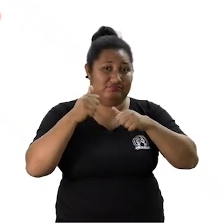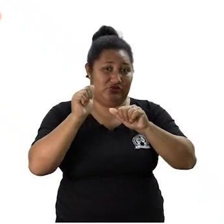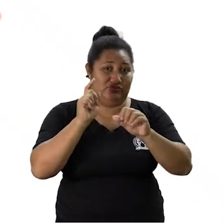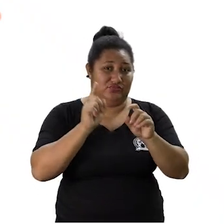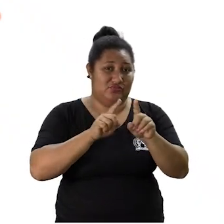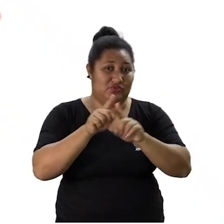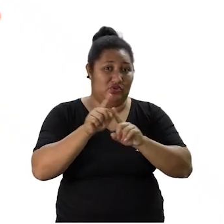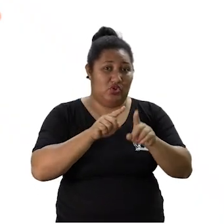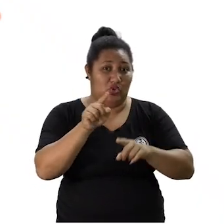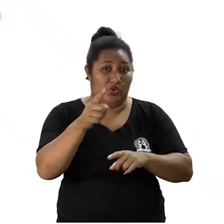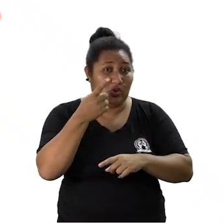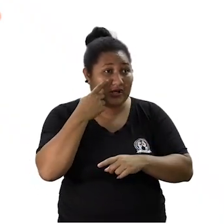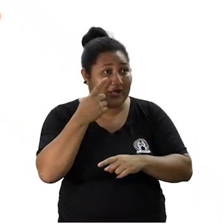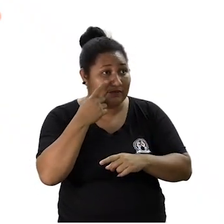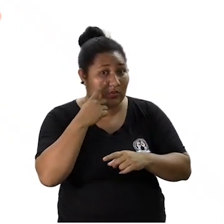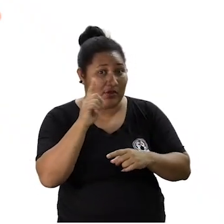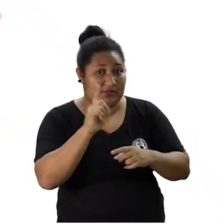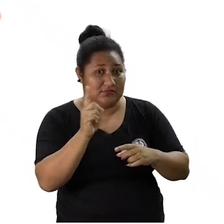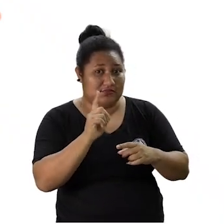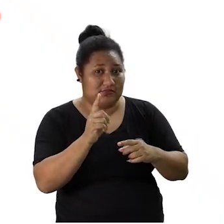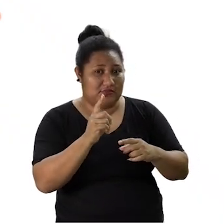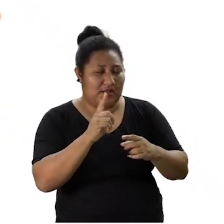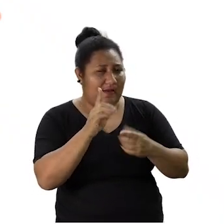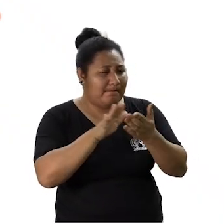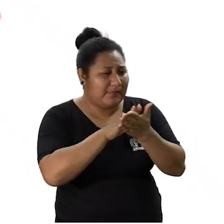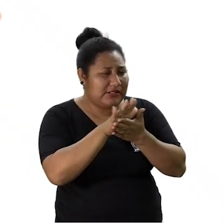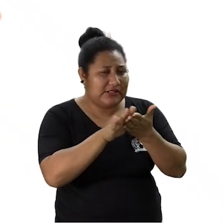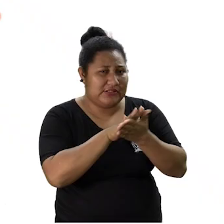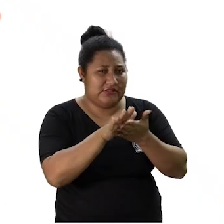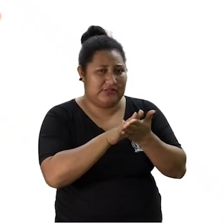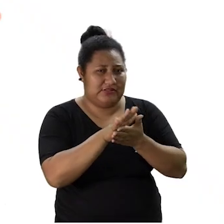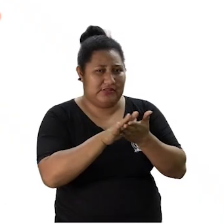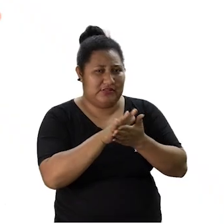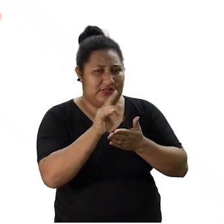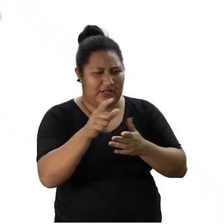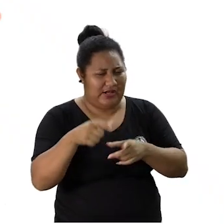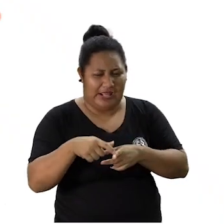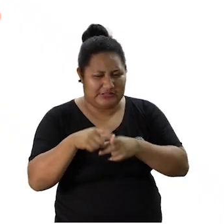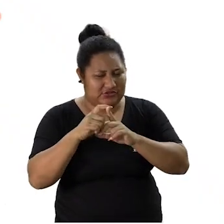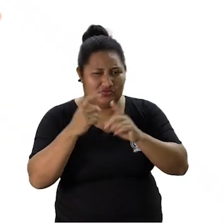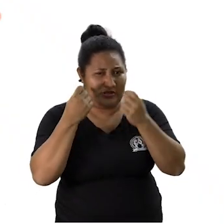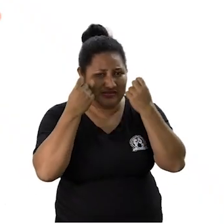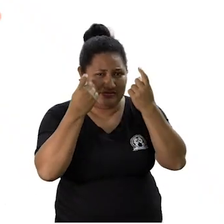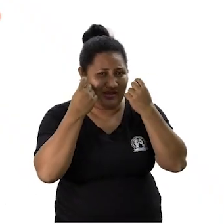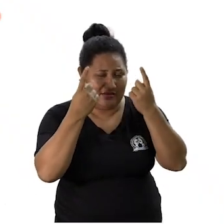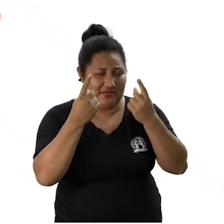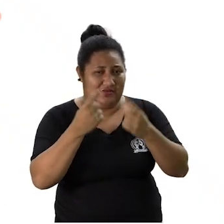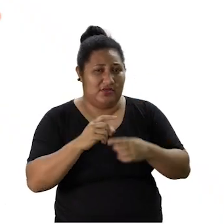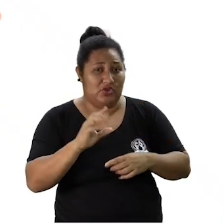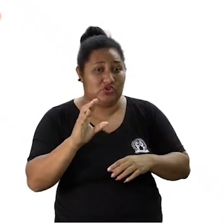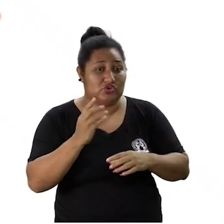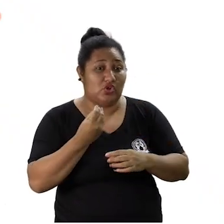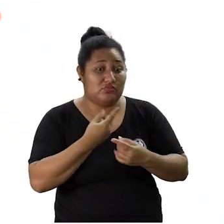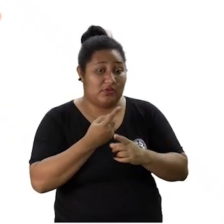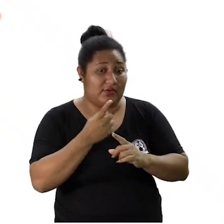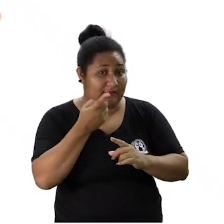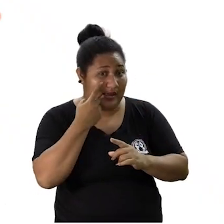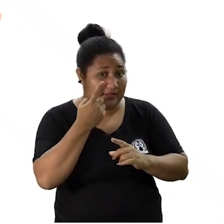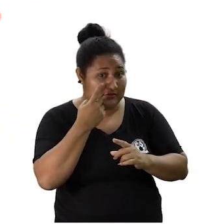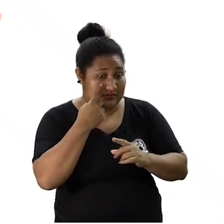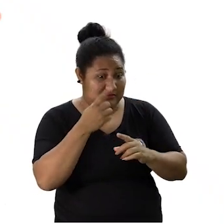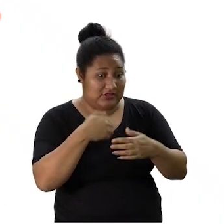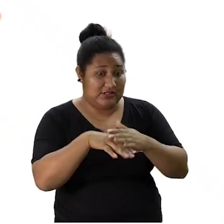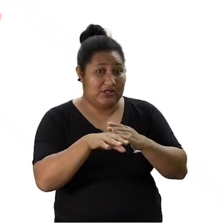up the definitions of the words that we find difficult to understand. So olo knowing LTTilo tono learning